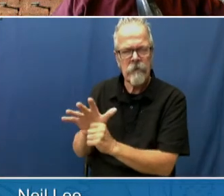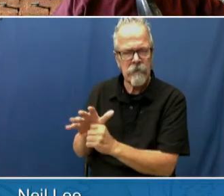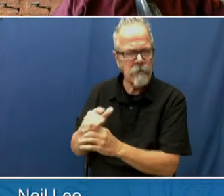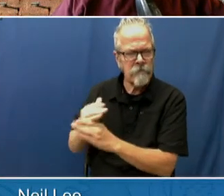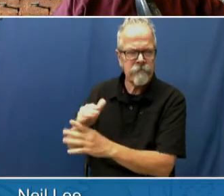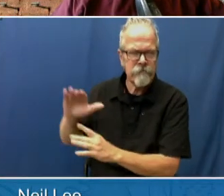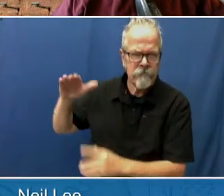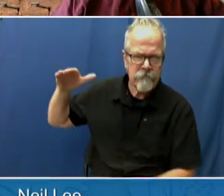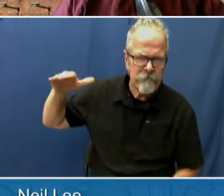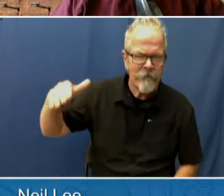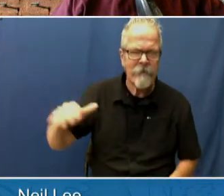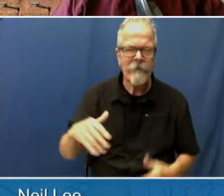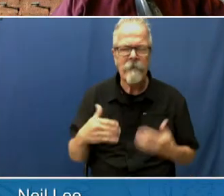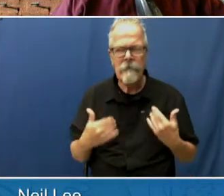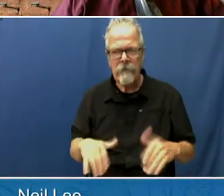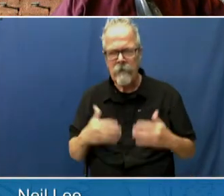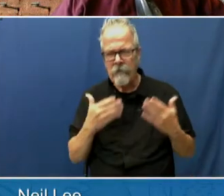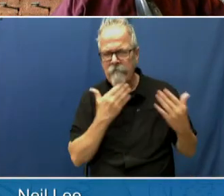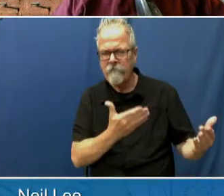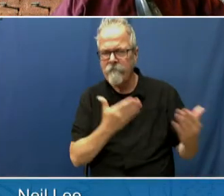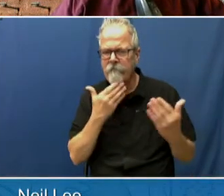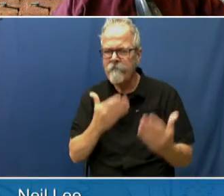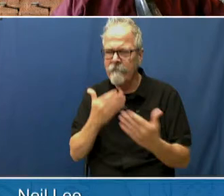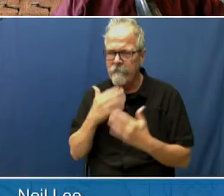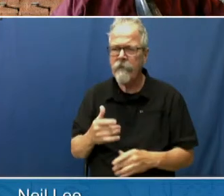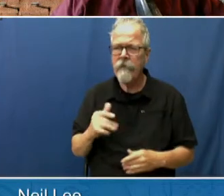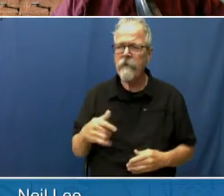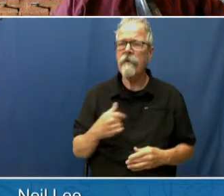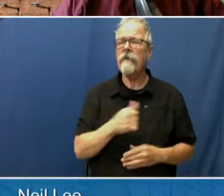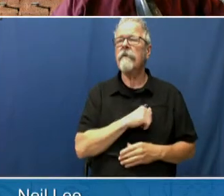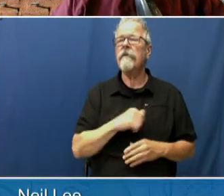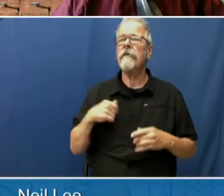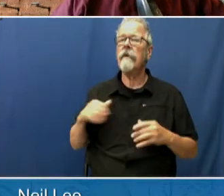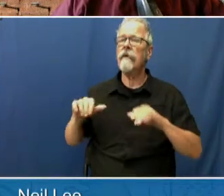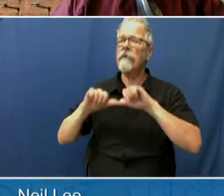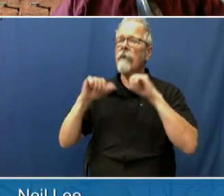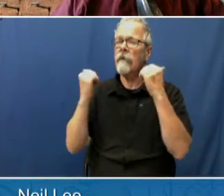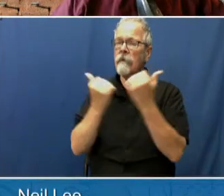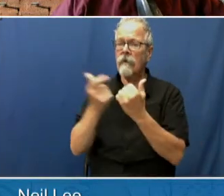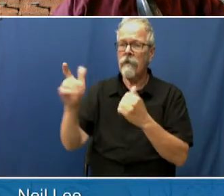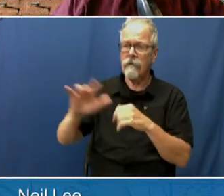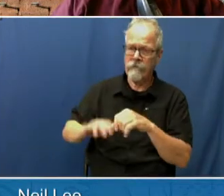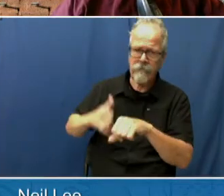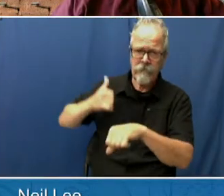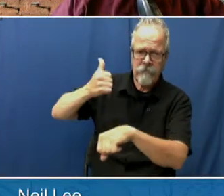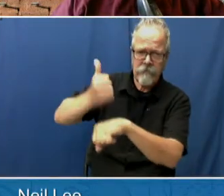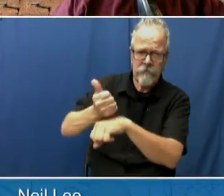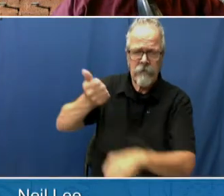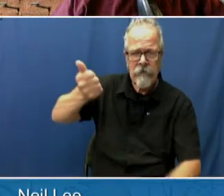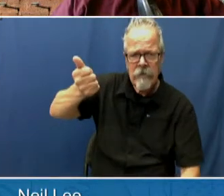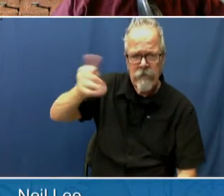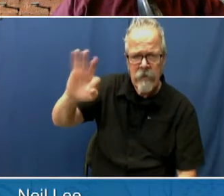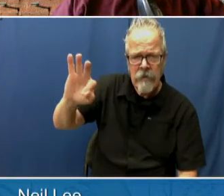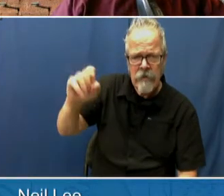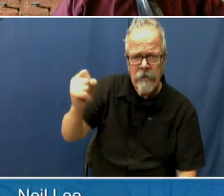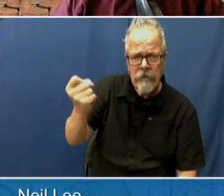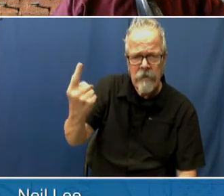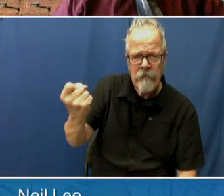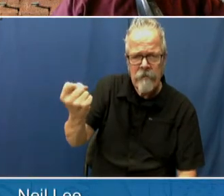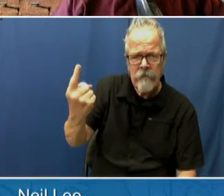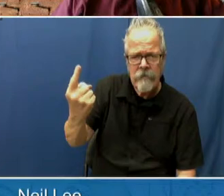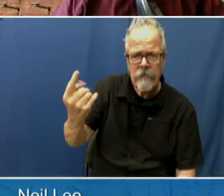Chinese association that was established in 1911 to operate and interface with local government